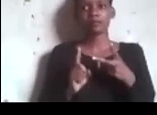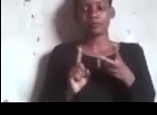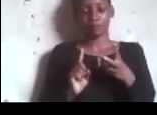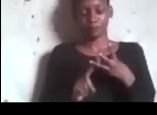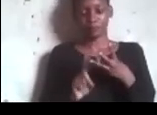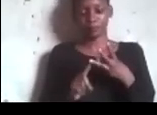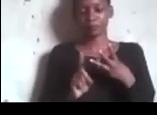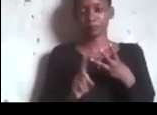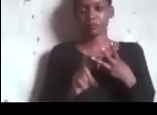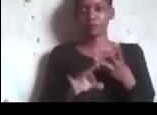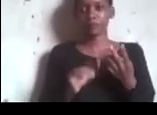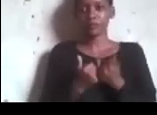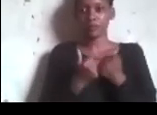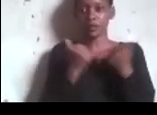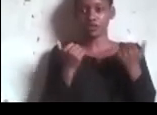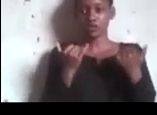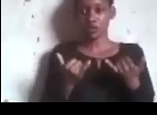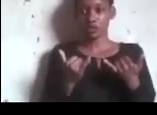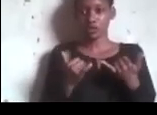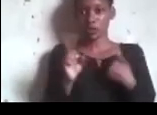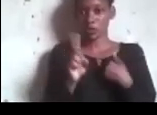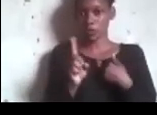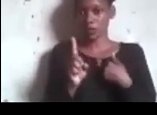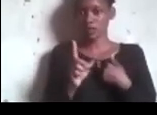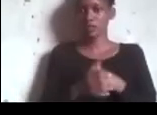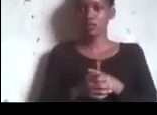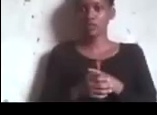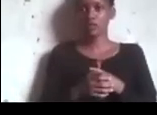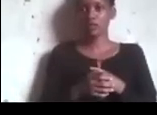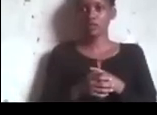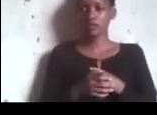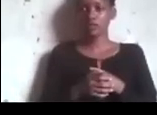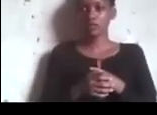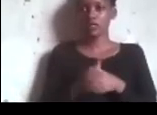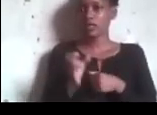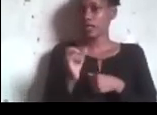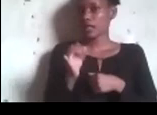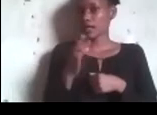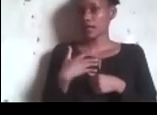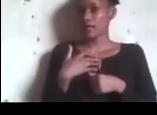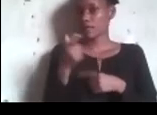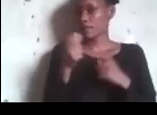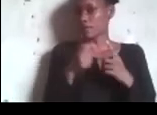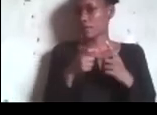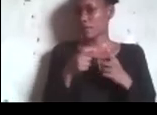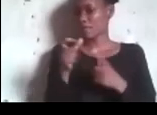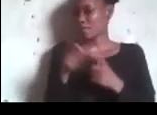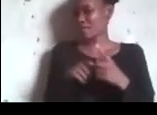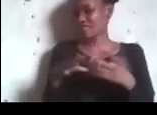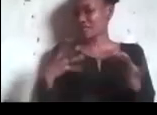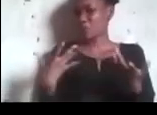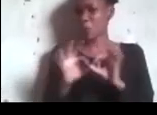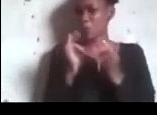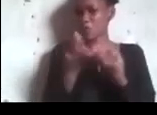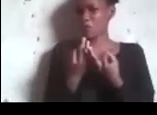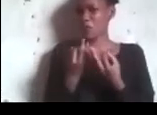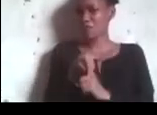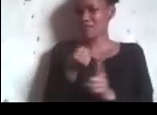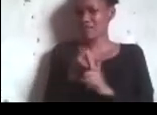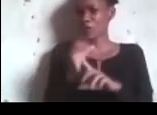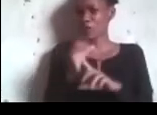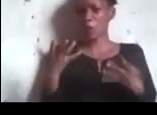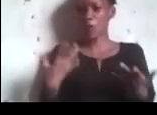challenge that is there at the moment is not clear whether when a person, or other than a family advocate or a social